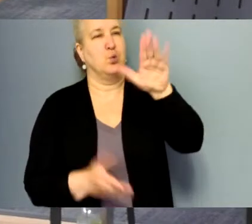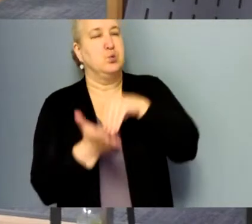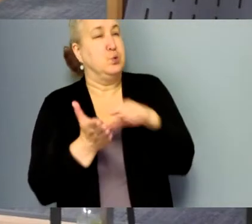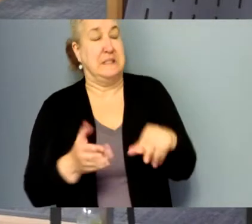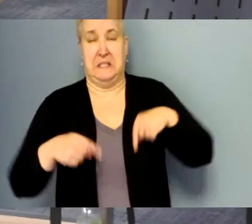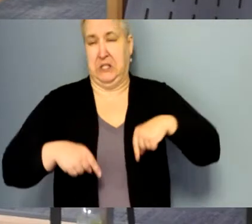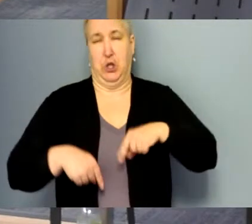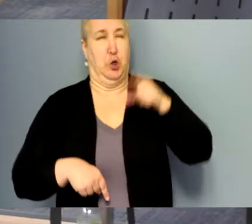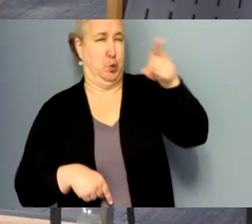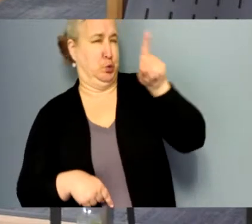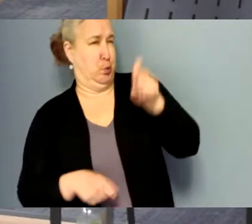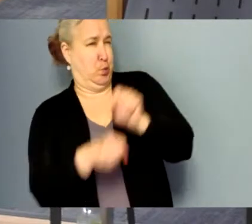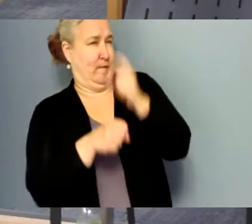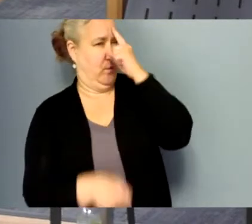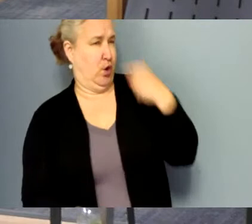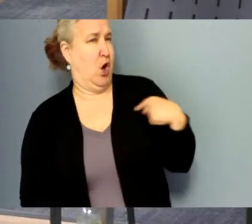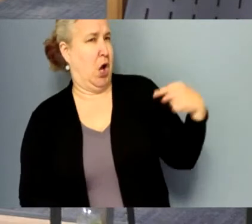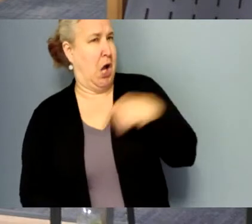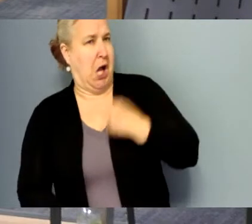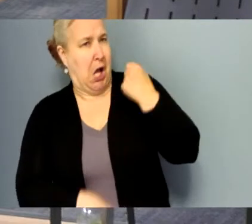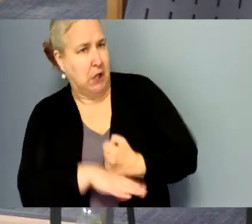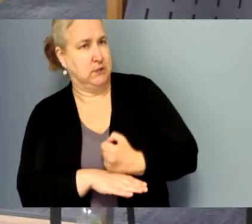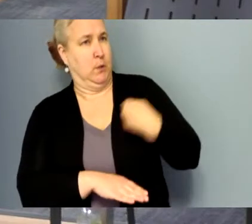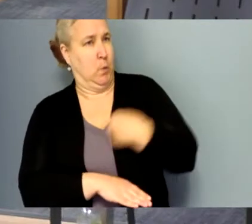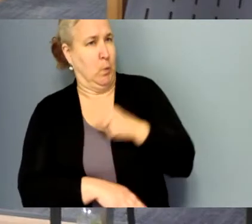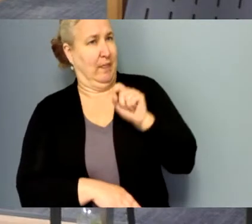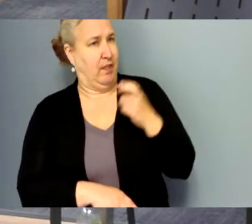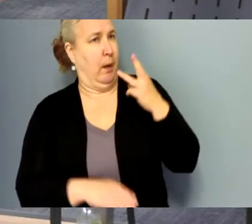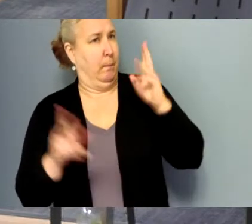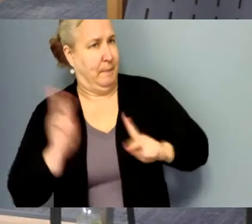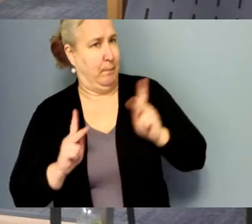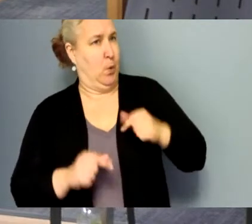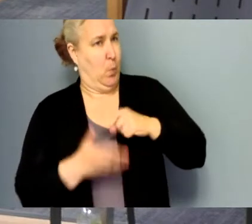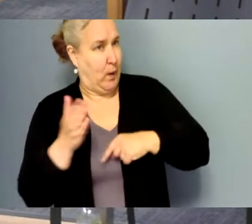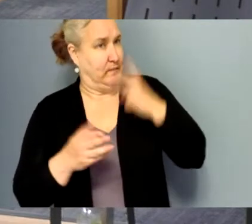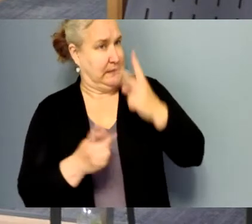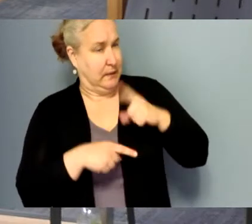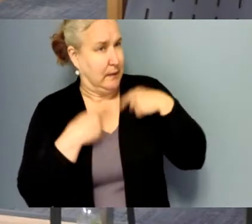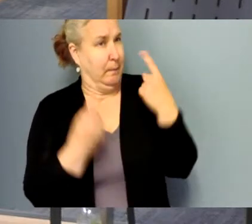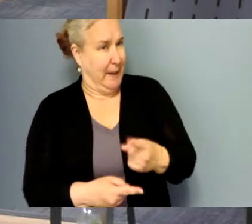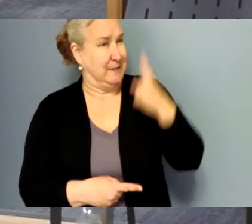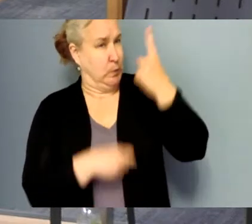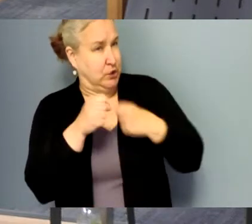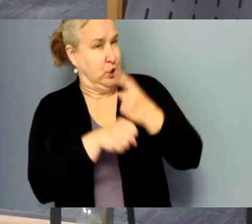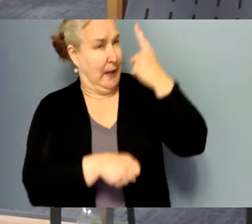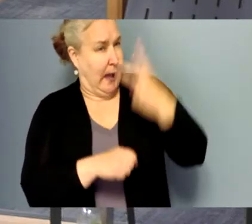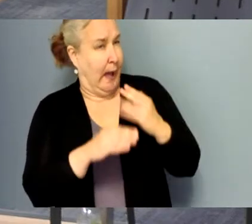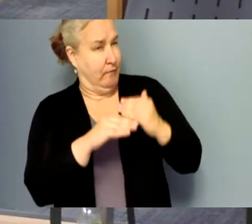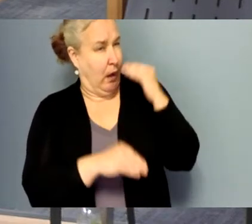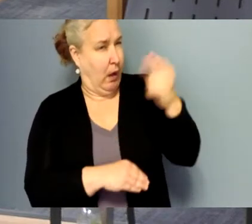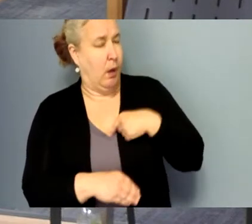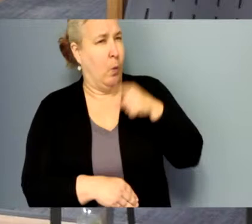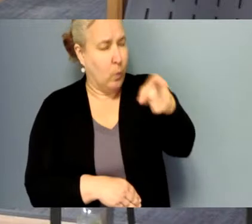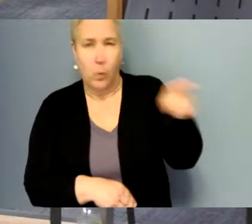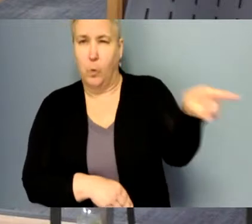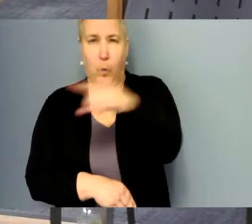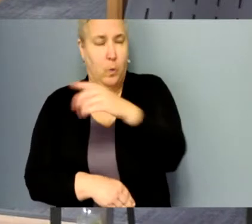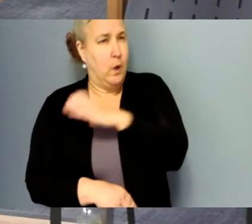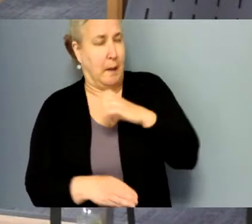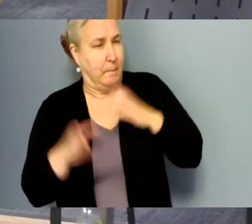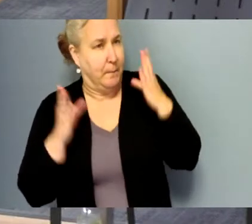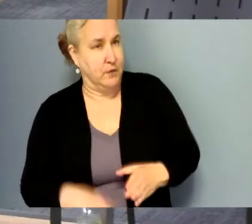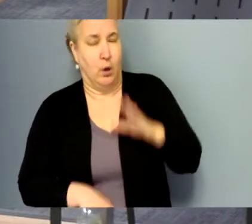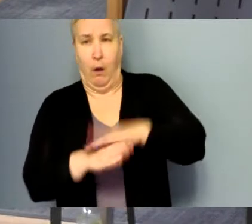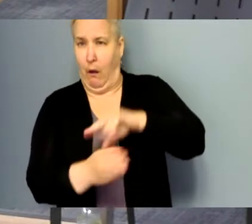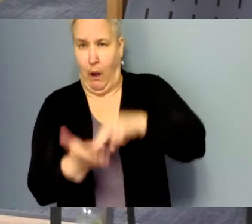here, you are supposed to work for us, we the people. What I've seen over the past year and a half or more is you commissioners